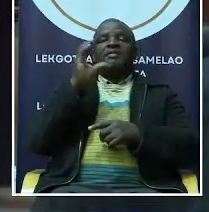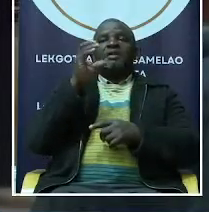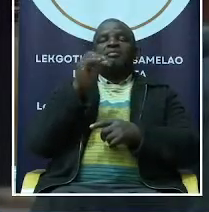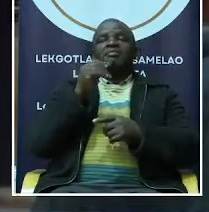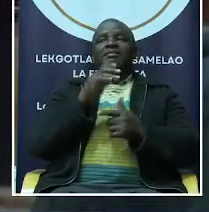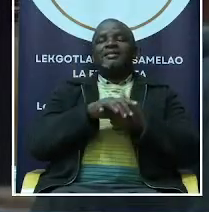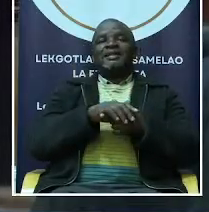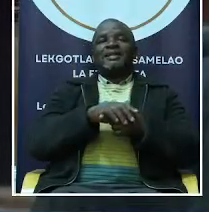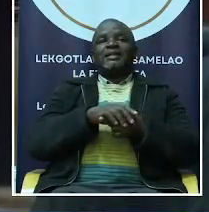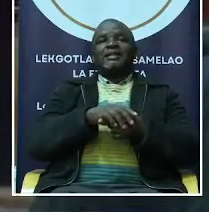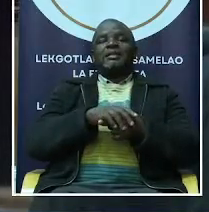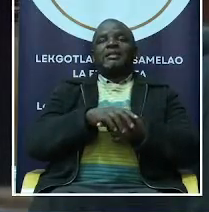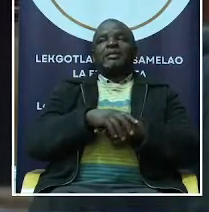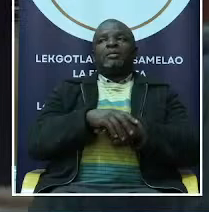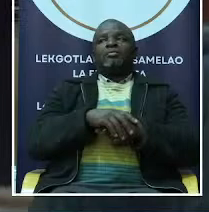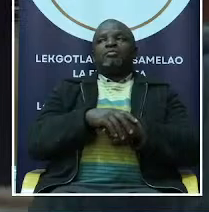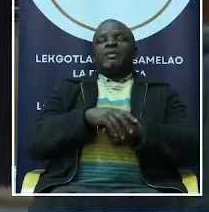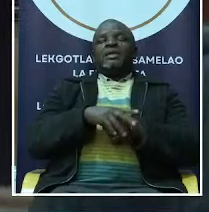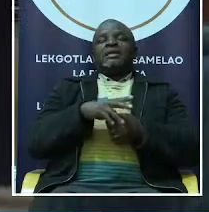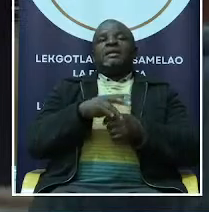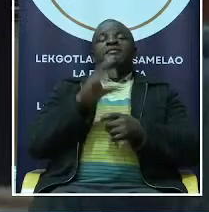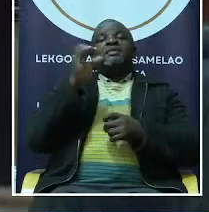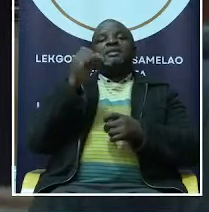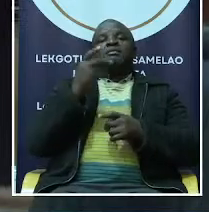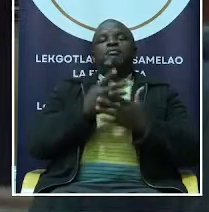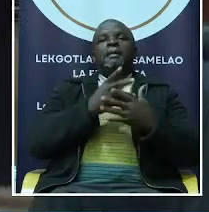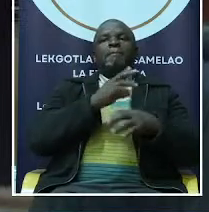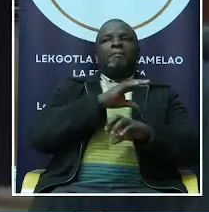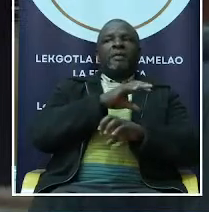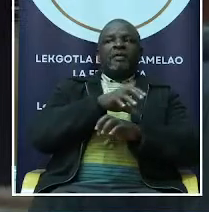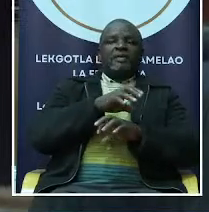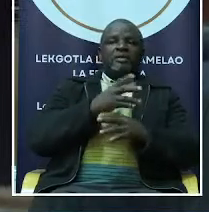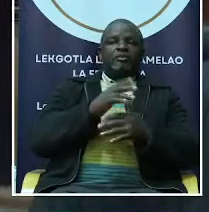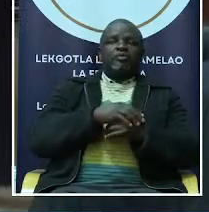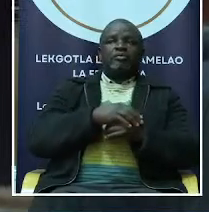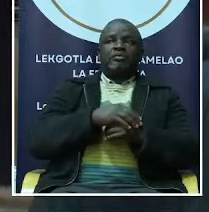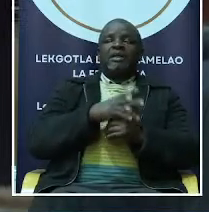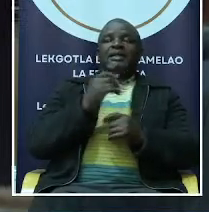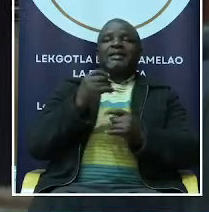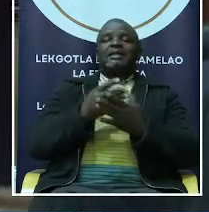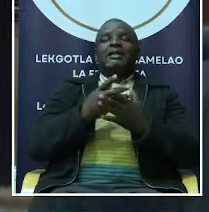one, but is rather one province that has a